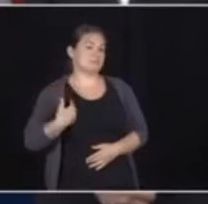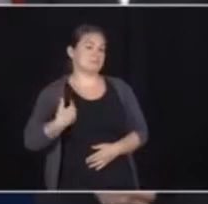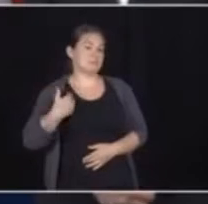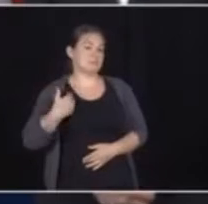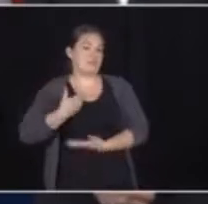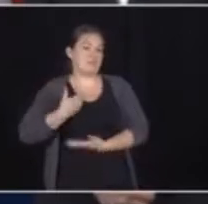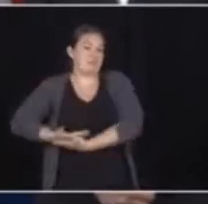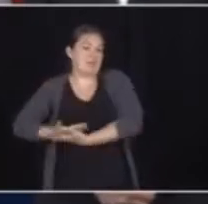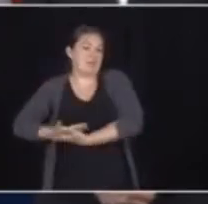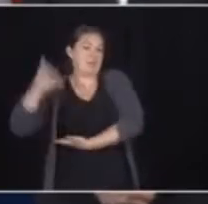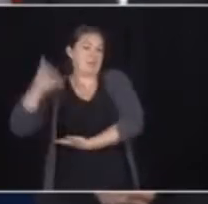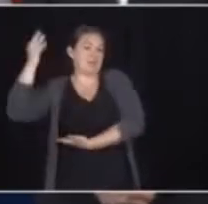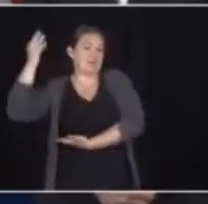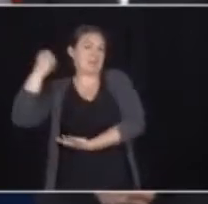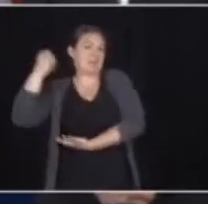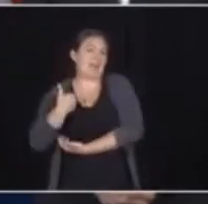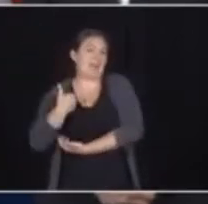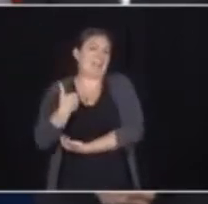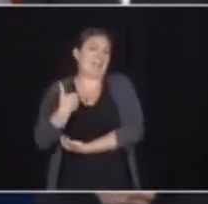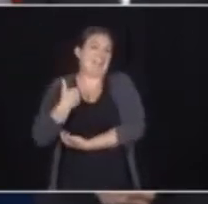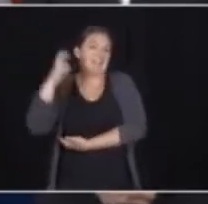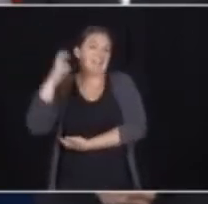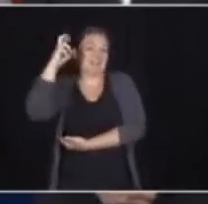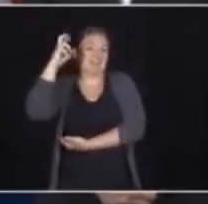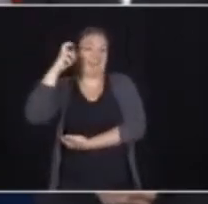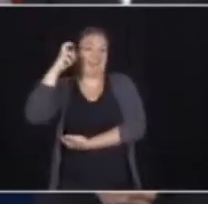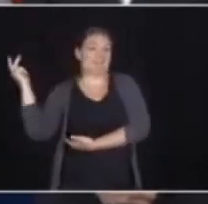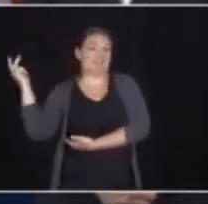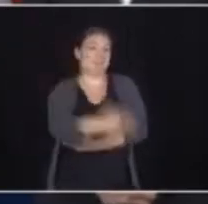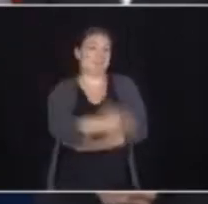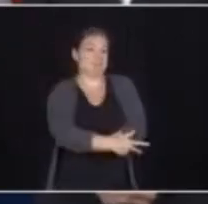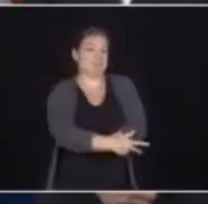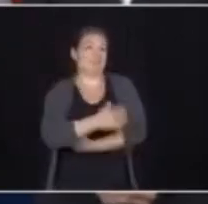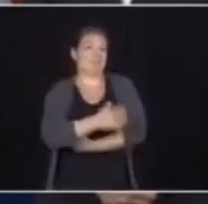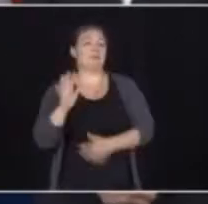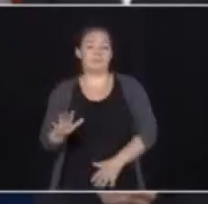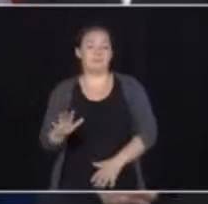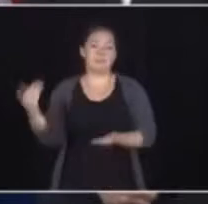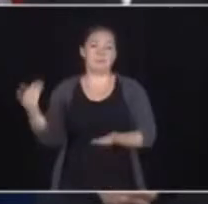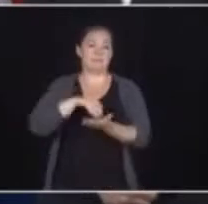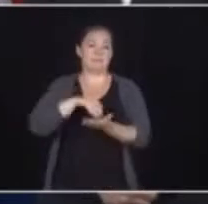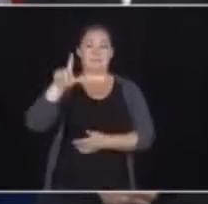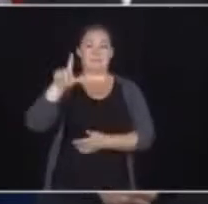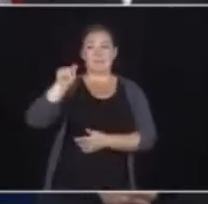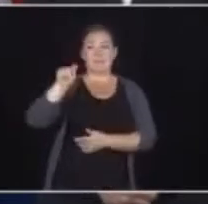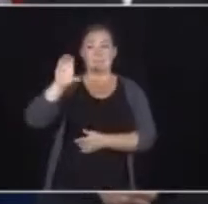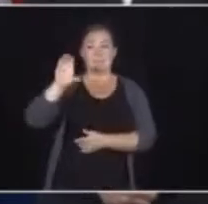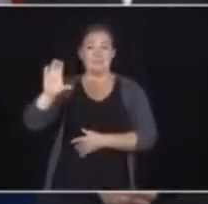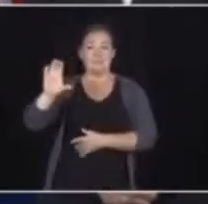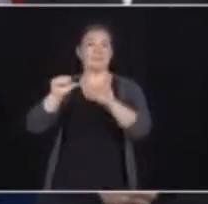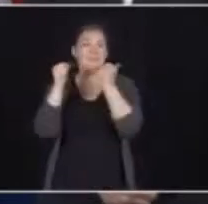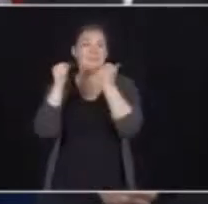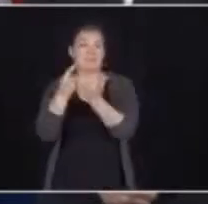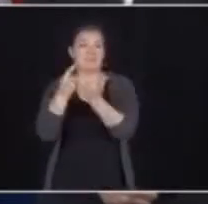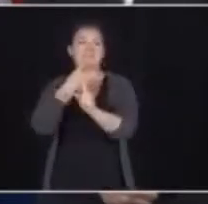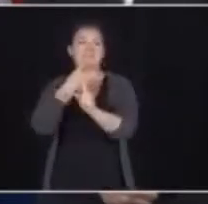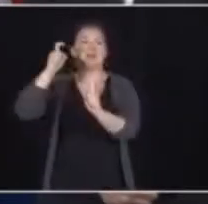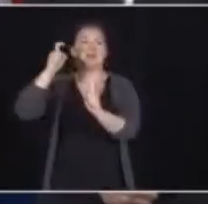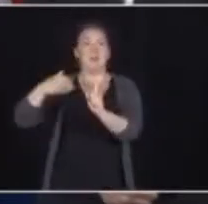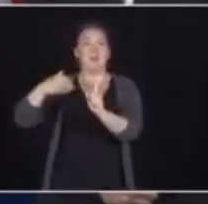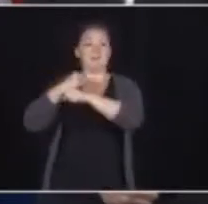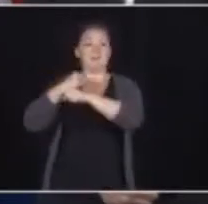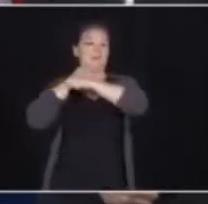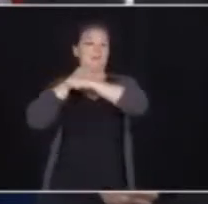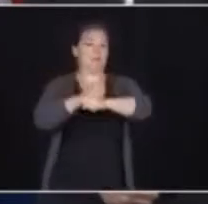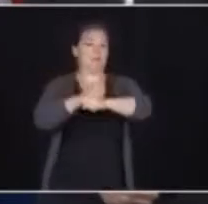by. So the Long-Term Care Home Association says that homes need this kind of liability protection because they're having